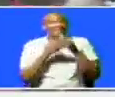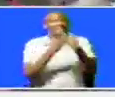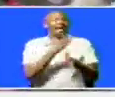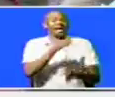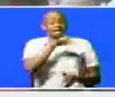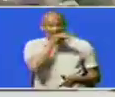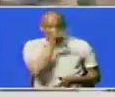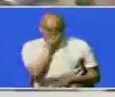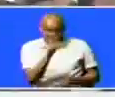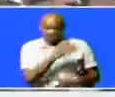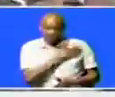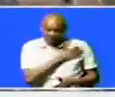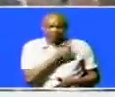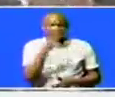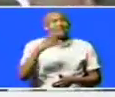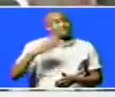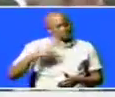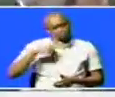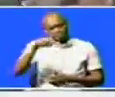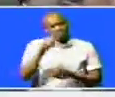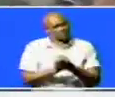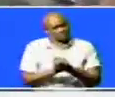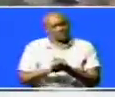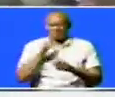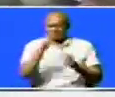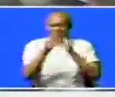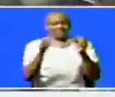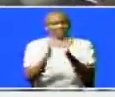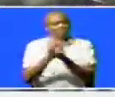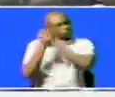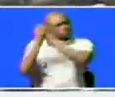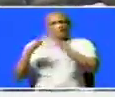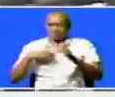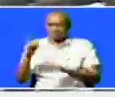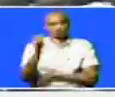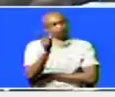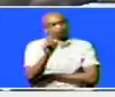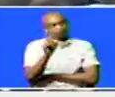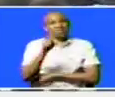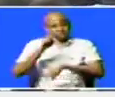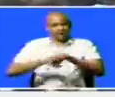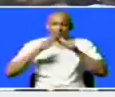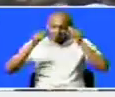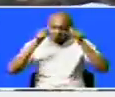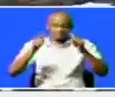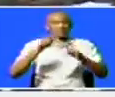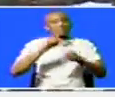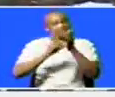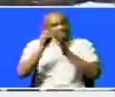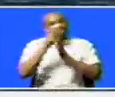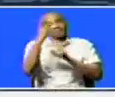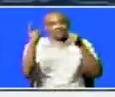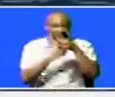Odinga called on NASA supporters not to engage in a fight with Jubilee supporters as they demonstrate on 26th